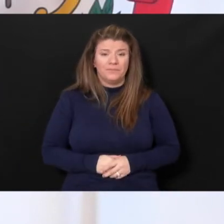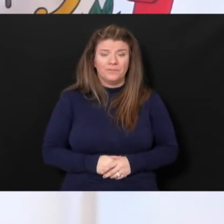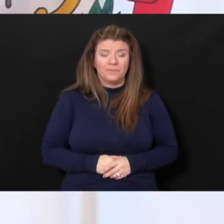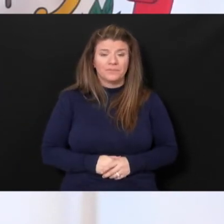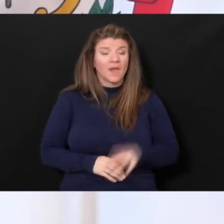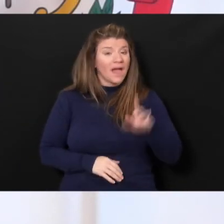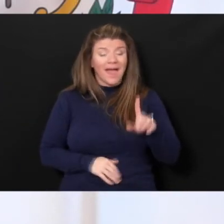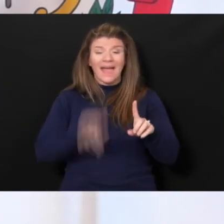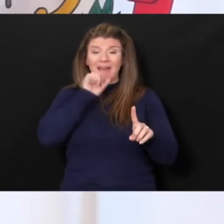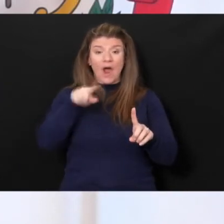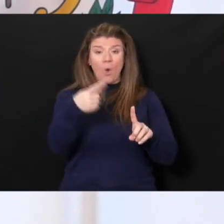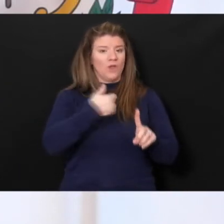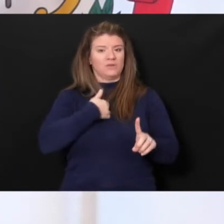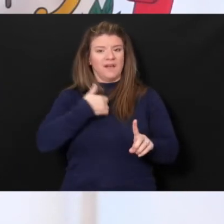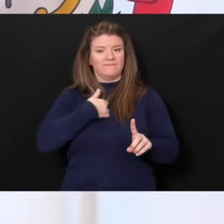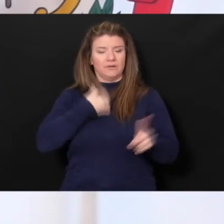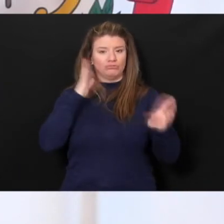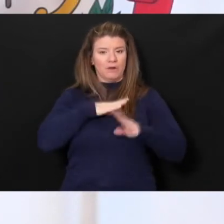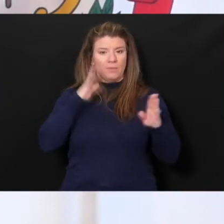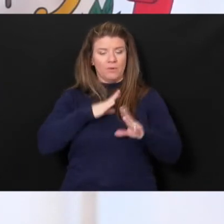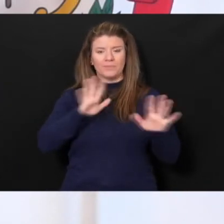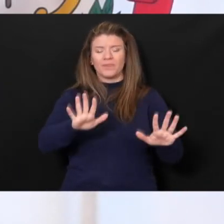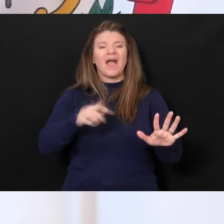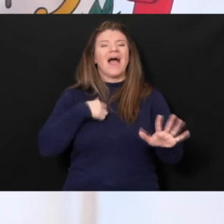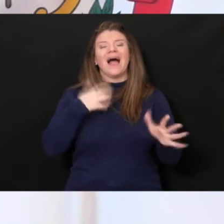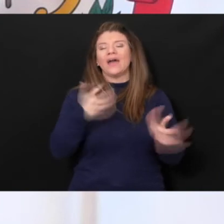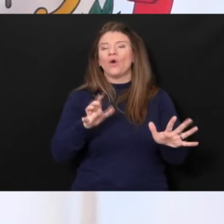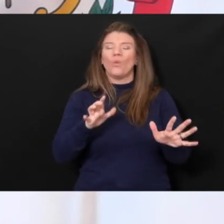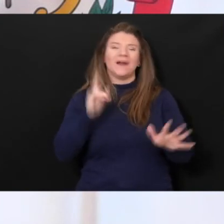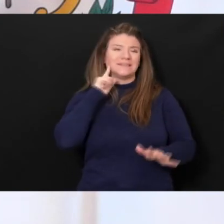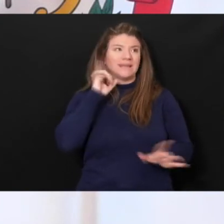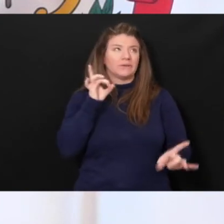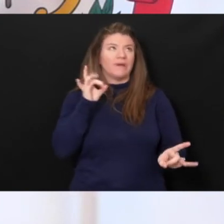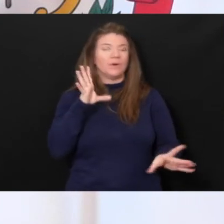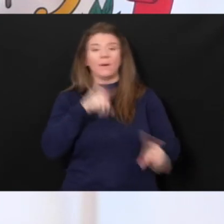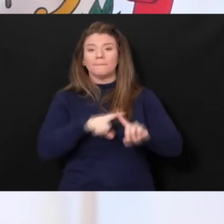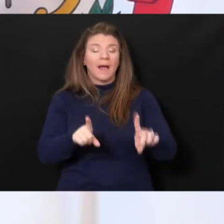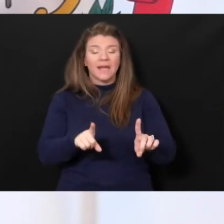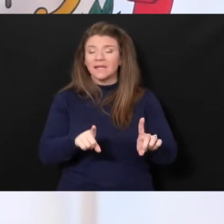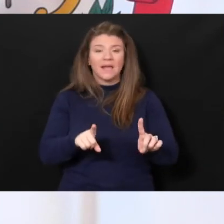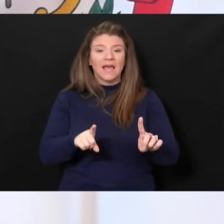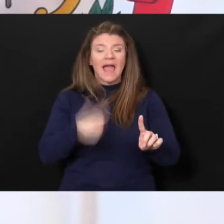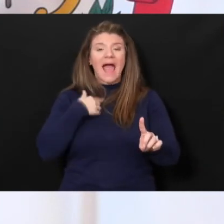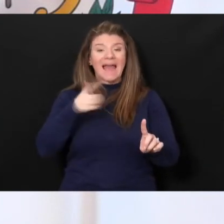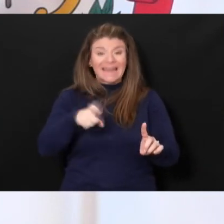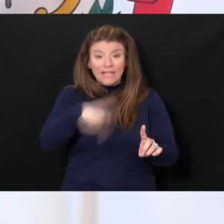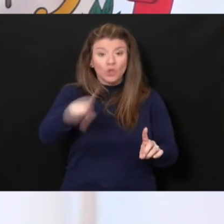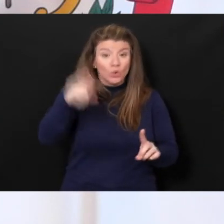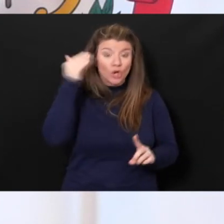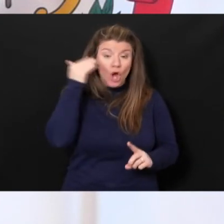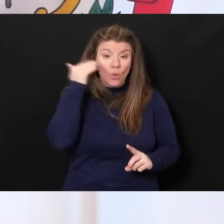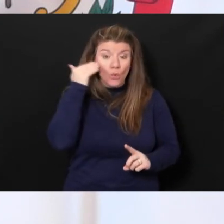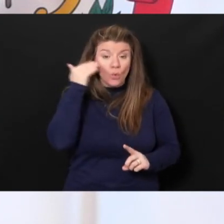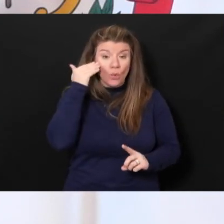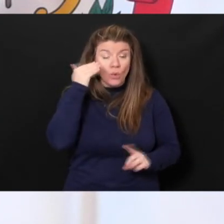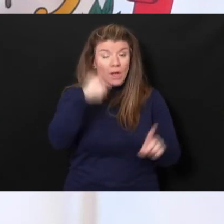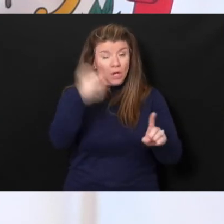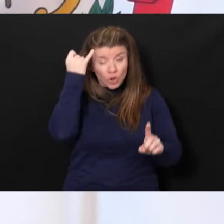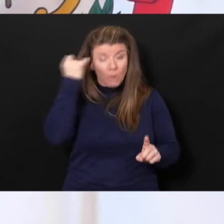but just think, and I don't want to be morbid in all this thought, but I just need you to know. Can